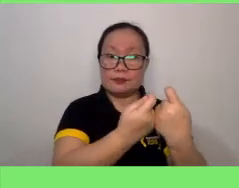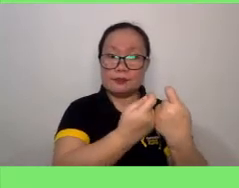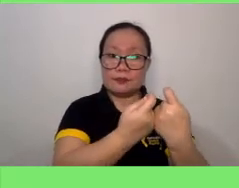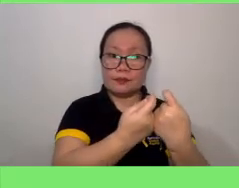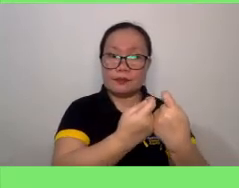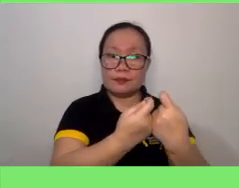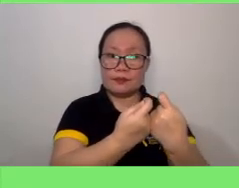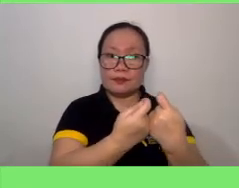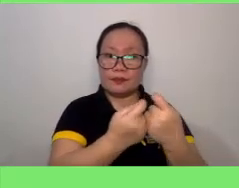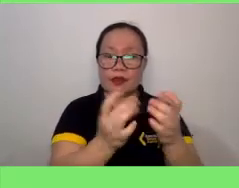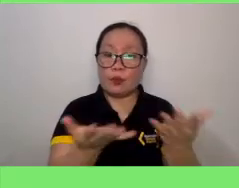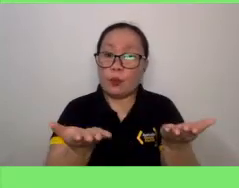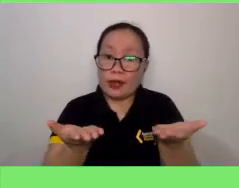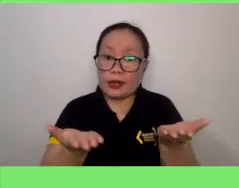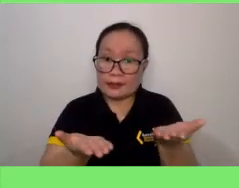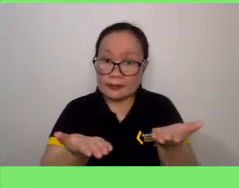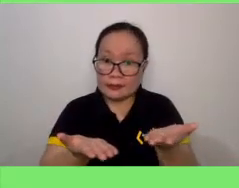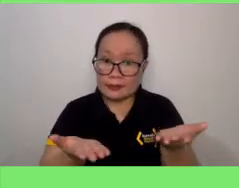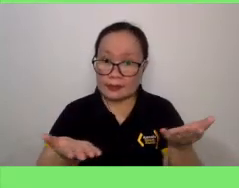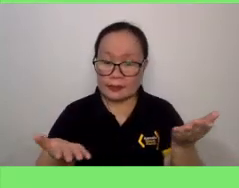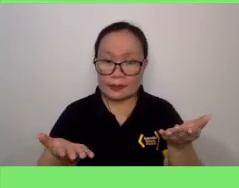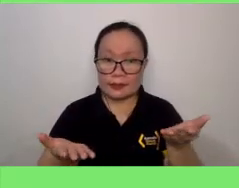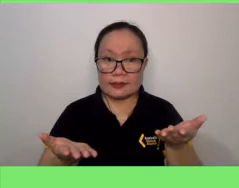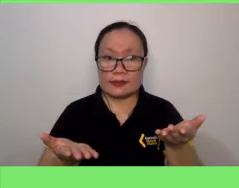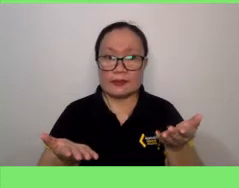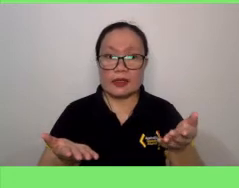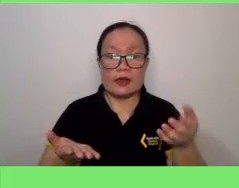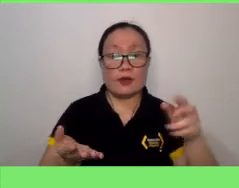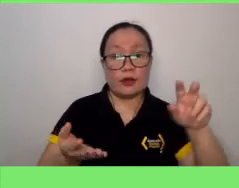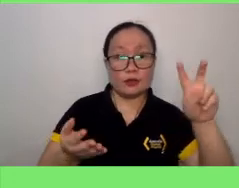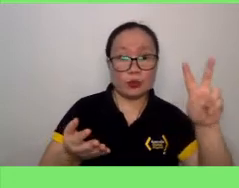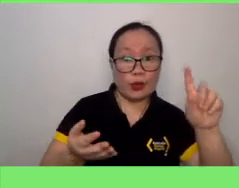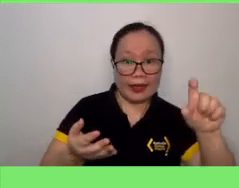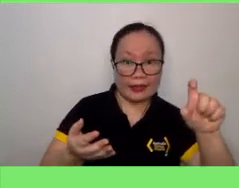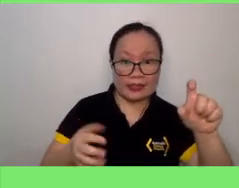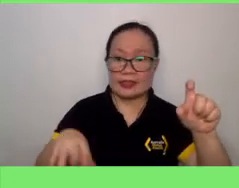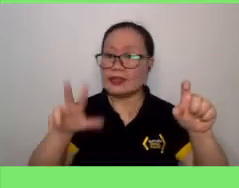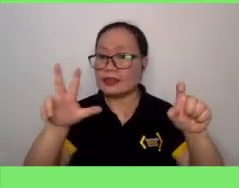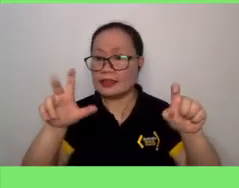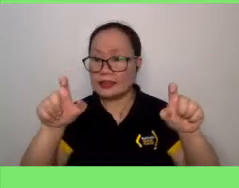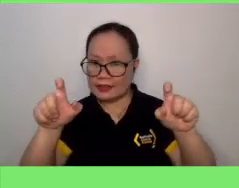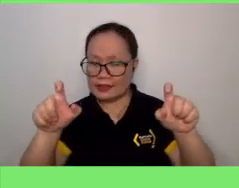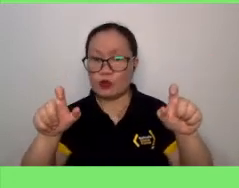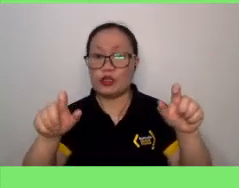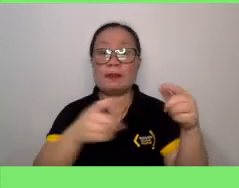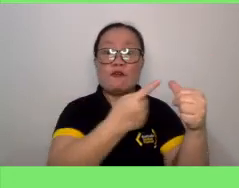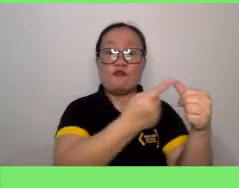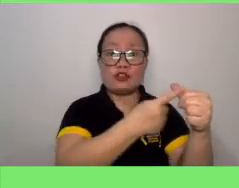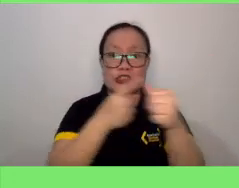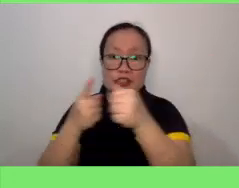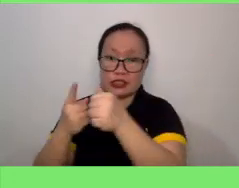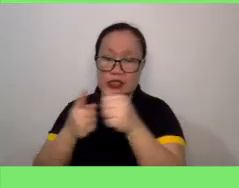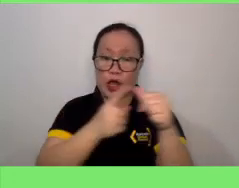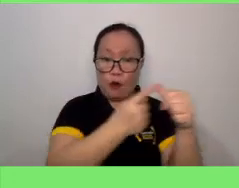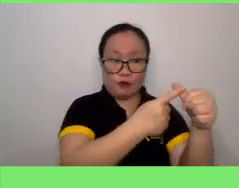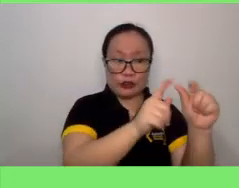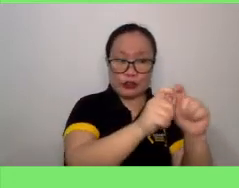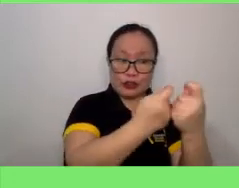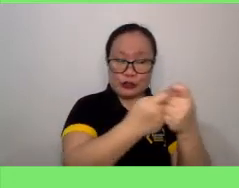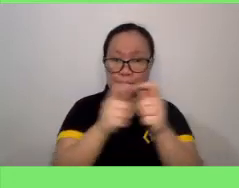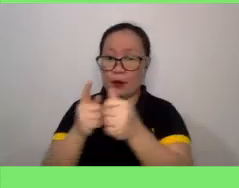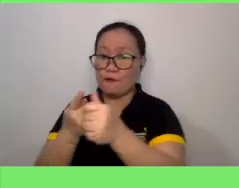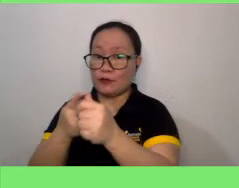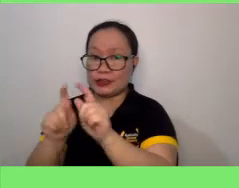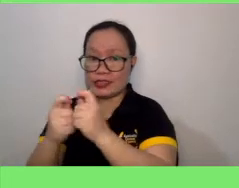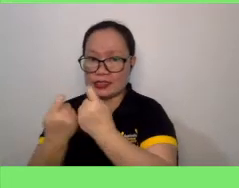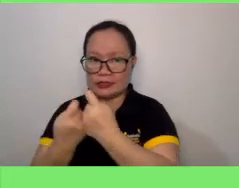kung ito yung dalawang binomial mo, ito yung first term, ito yung first term niya rin. So, parehong first term ang kukunin natin.